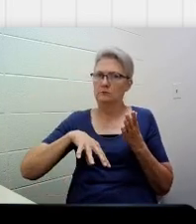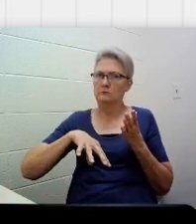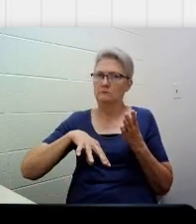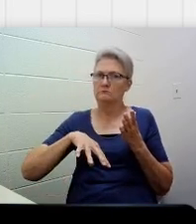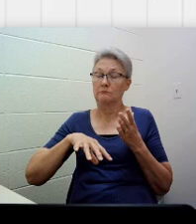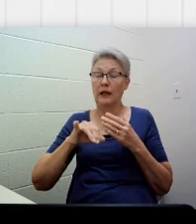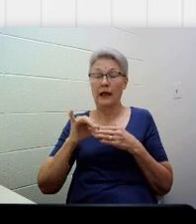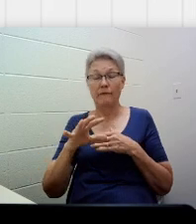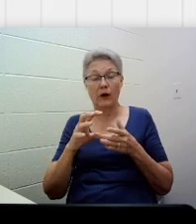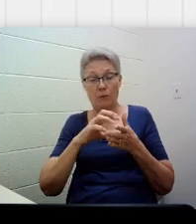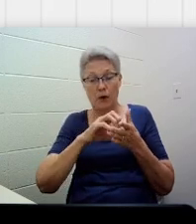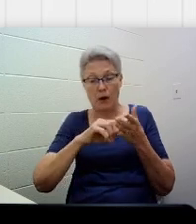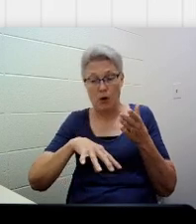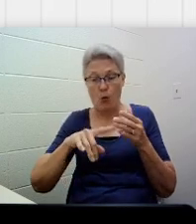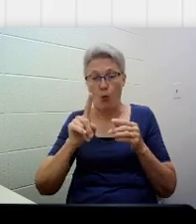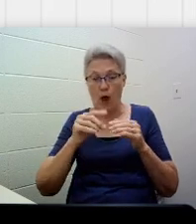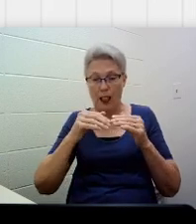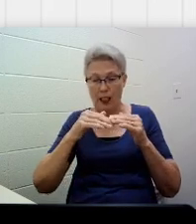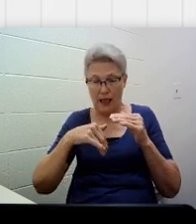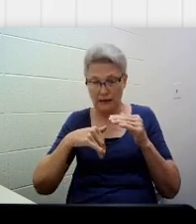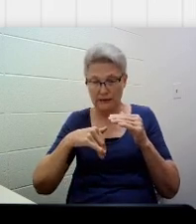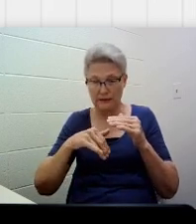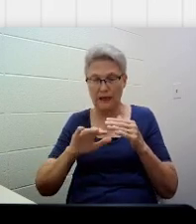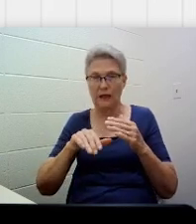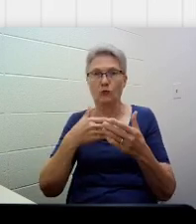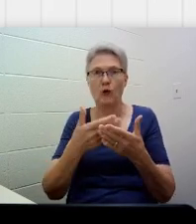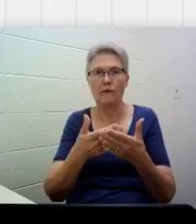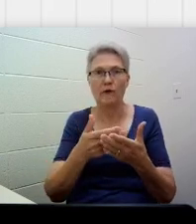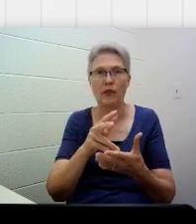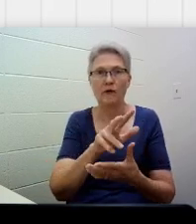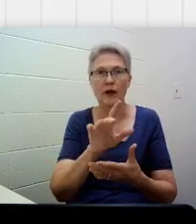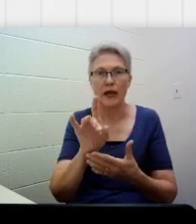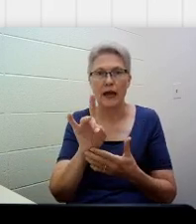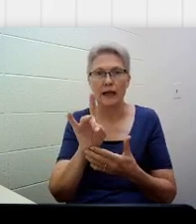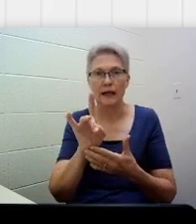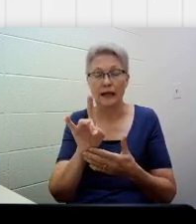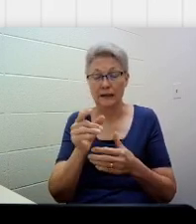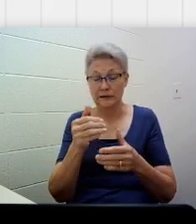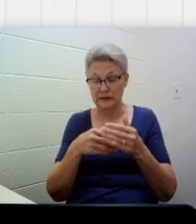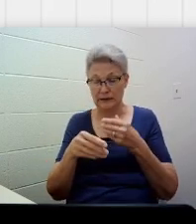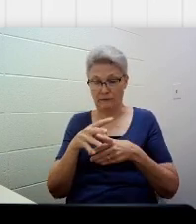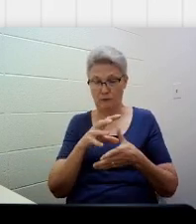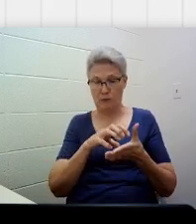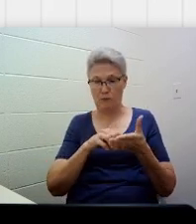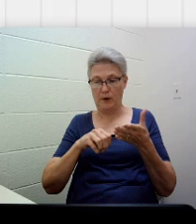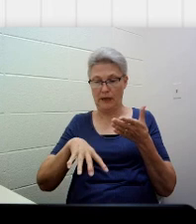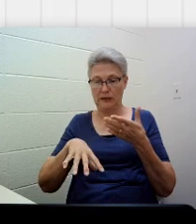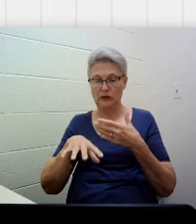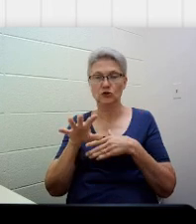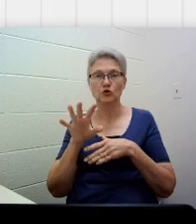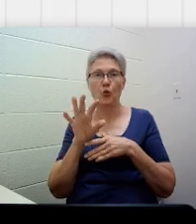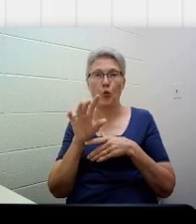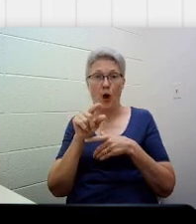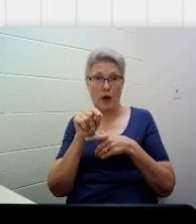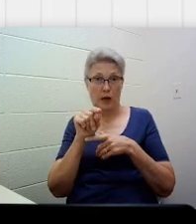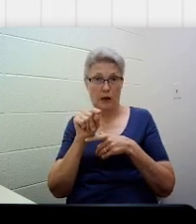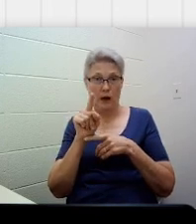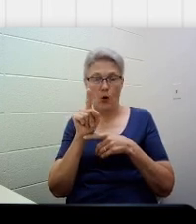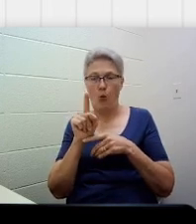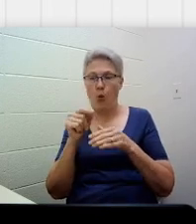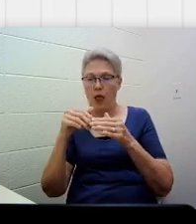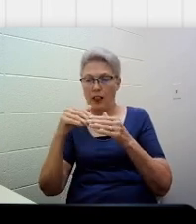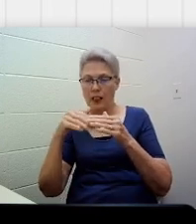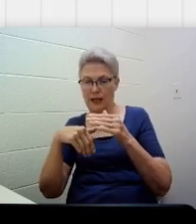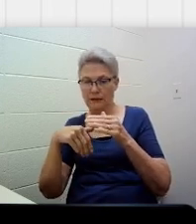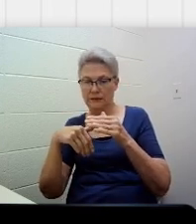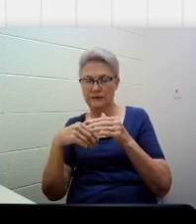If I take away 1 less and end on 38, instead of taking away 20, 1 less than that is 19. So my